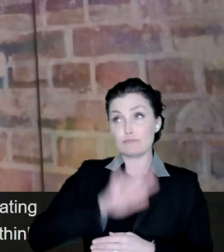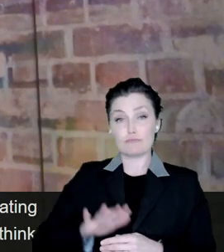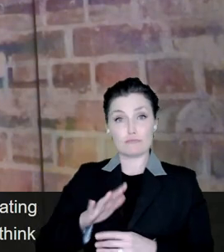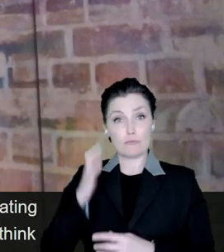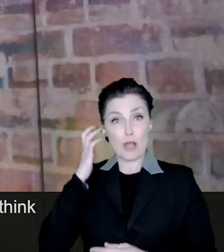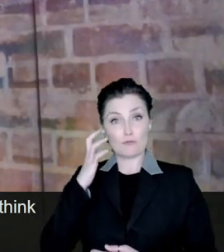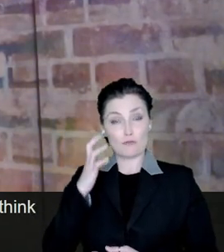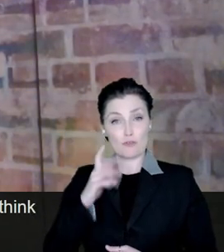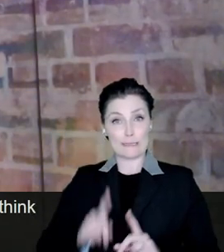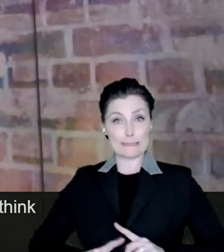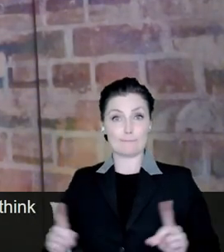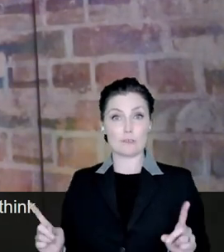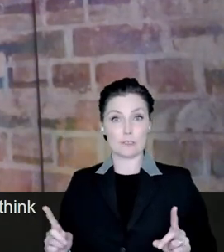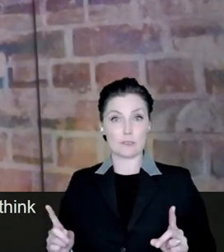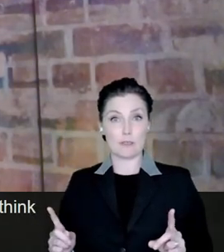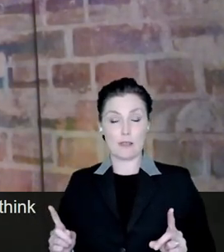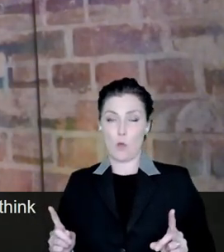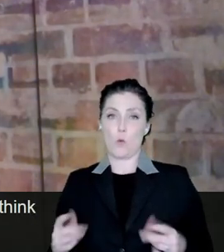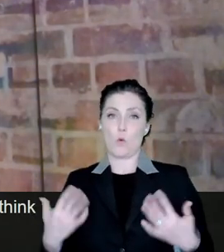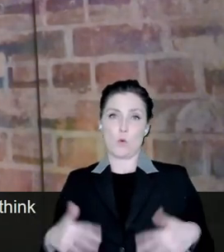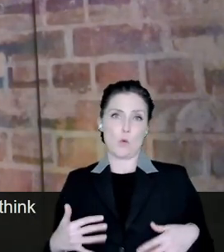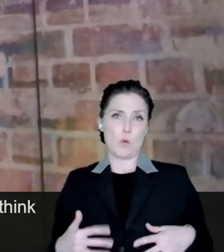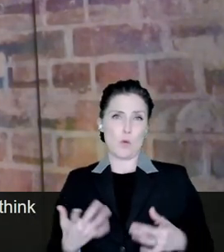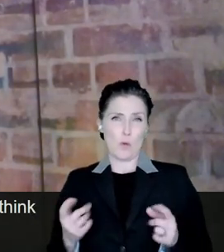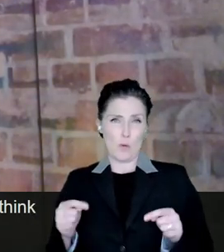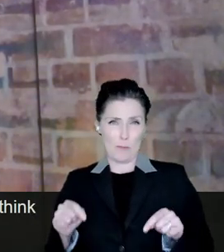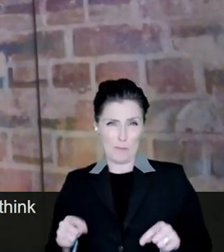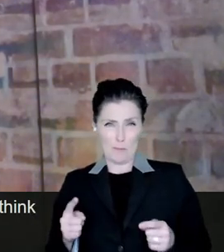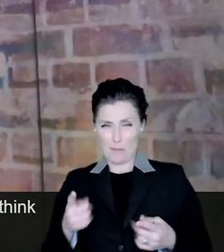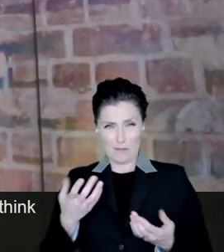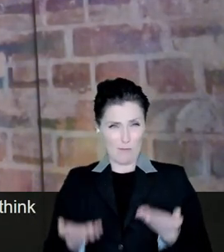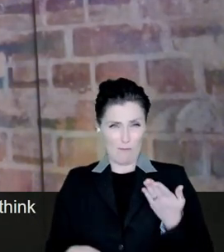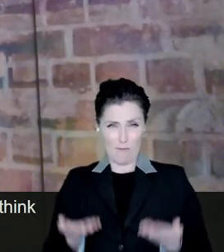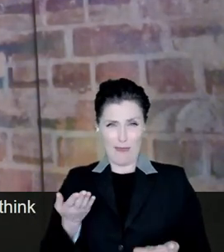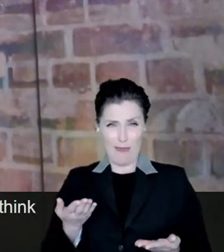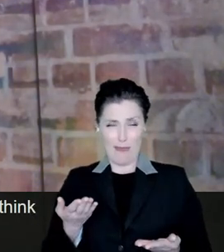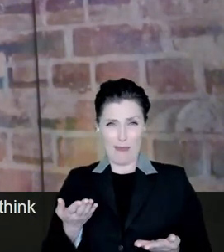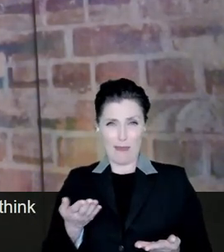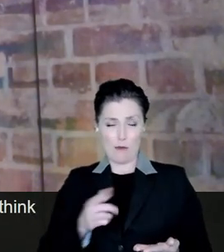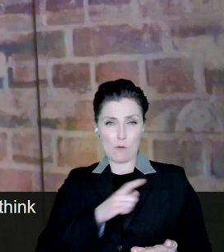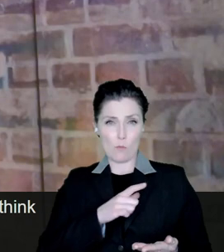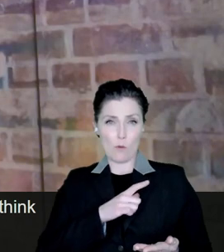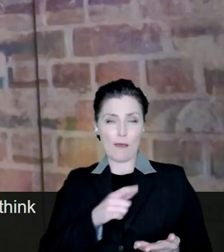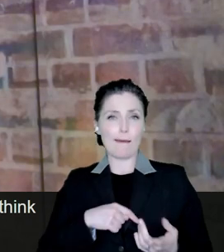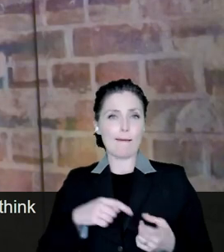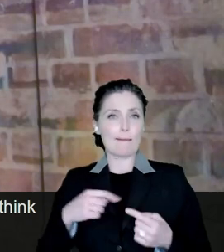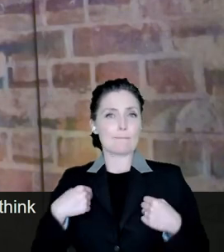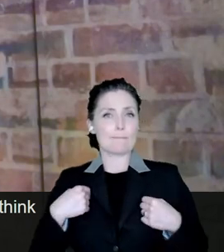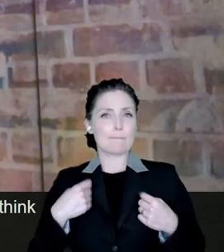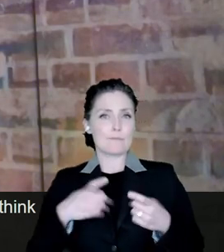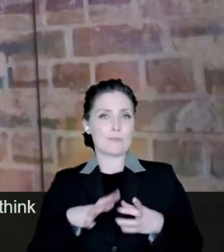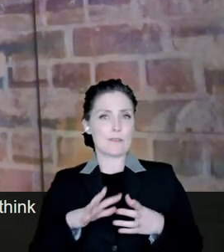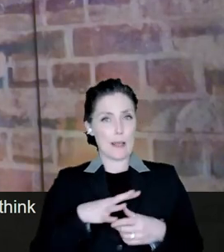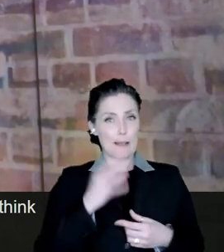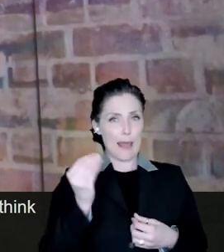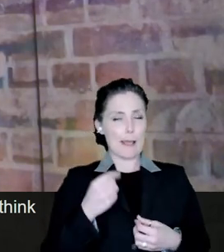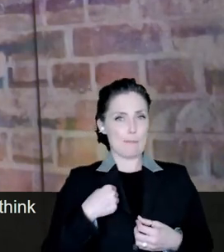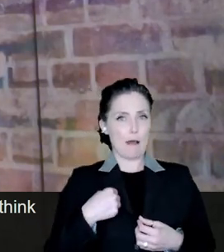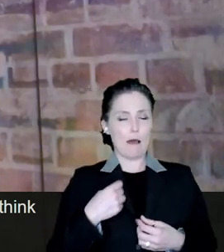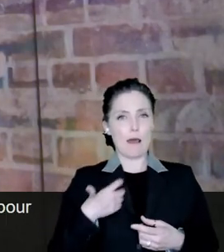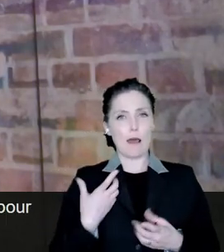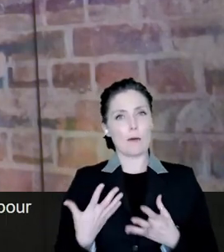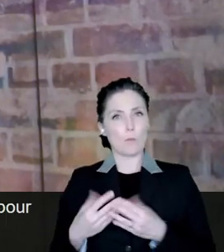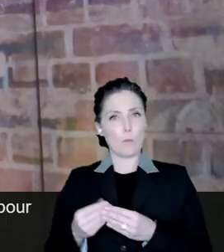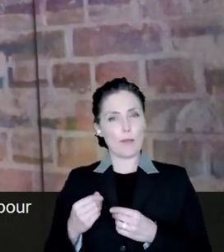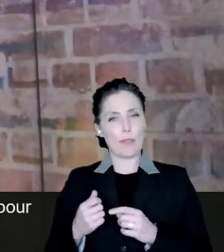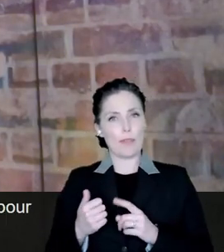is why London is being treated differently. And I think as a Labour Assembly group, along with the Mayor, we're standing up for London